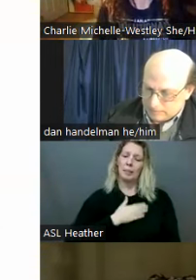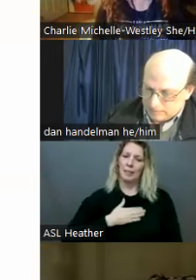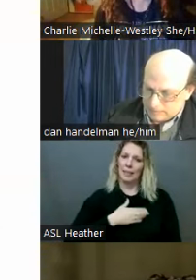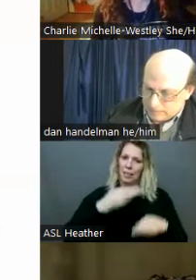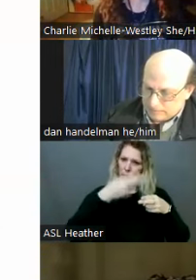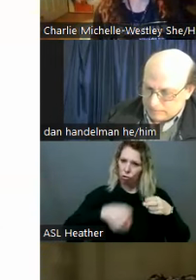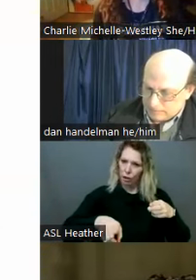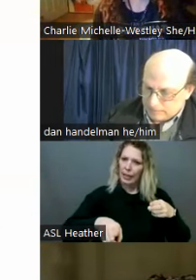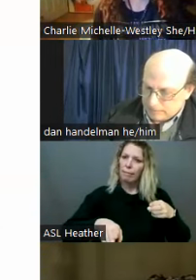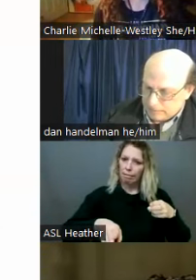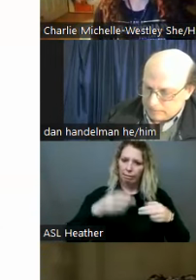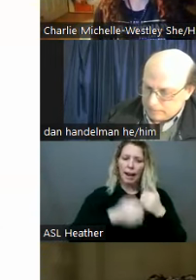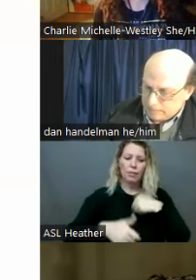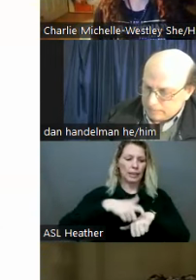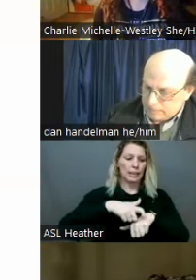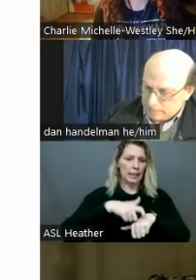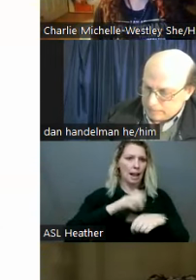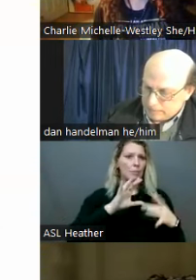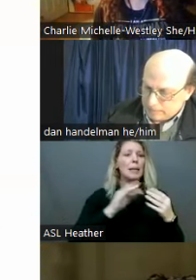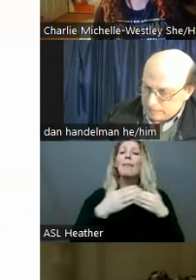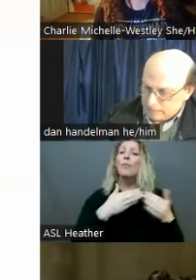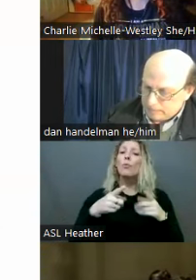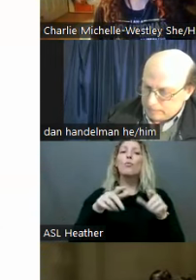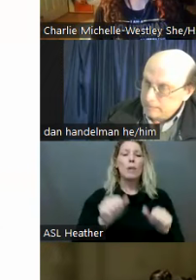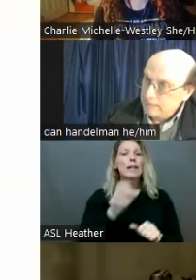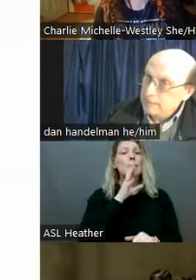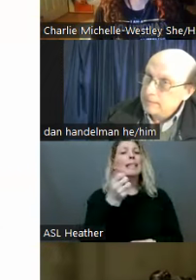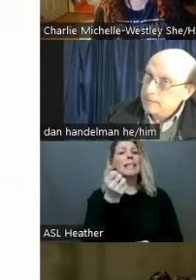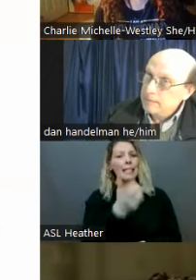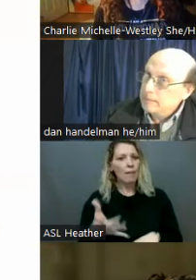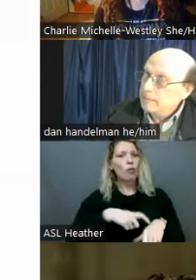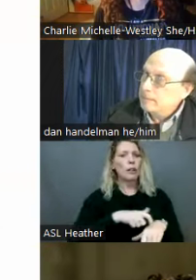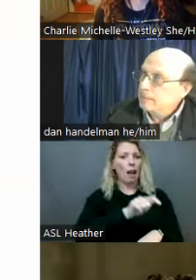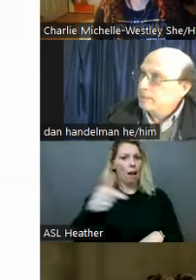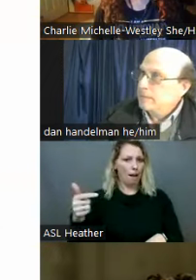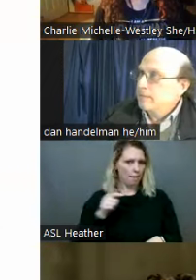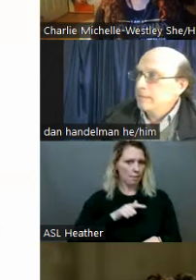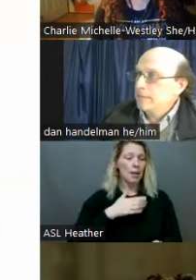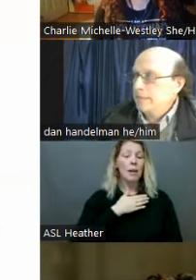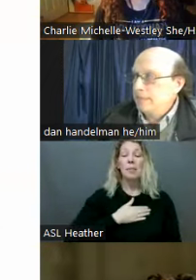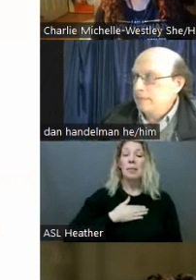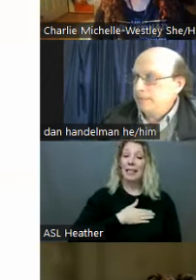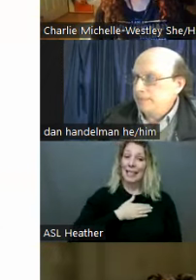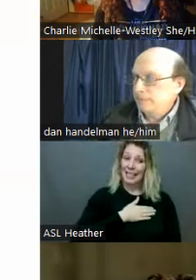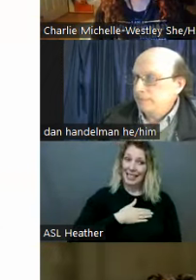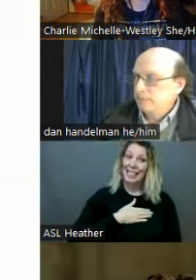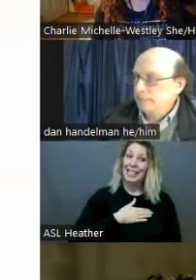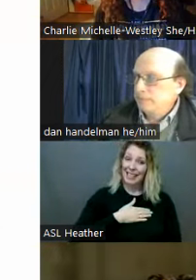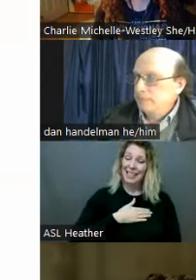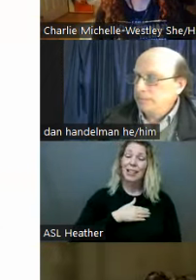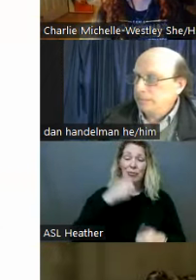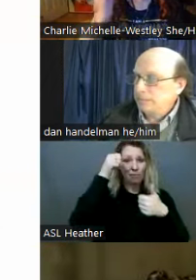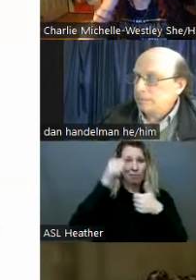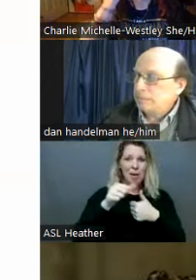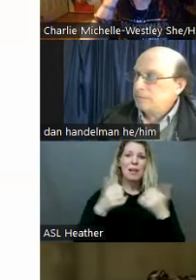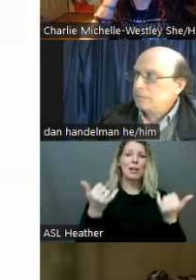each time you speak, even though you can speak multiple times. Please be facilitated and remember that we